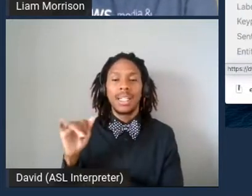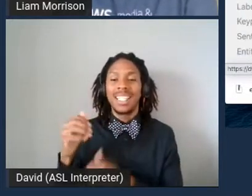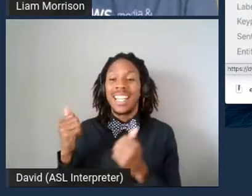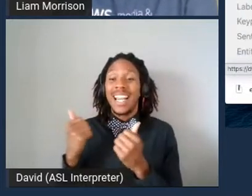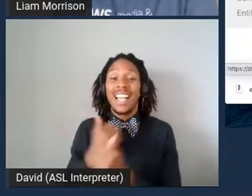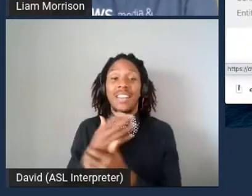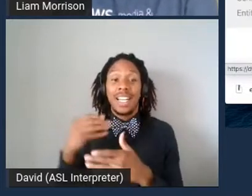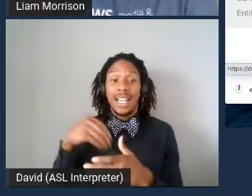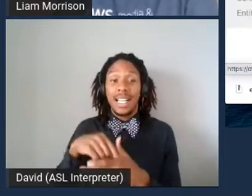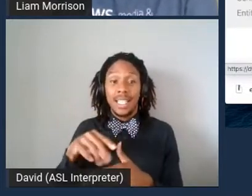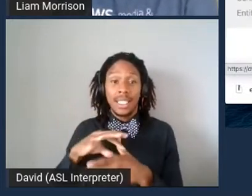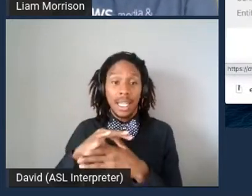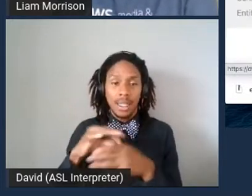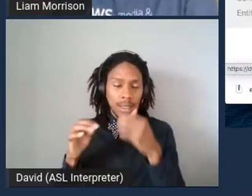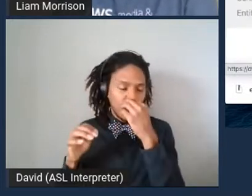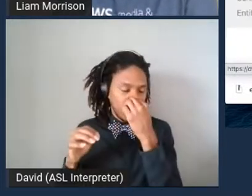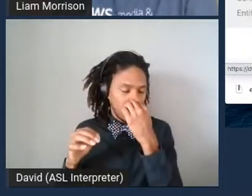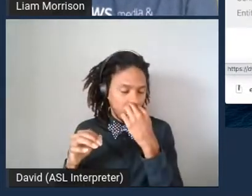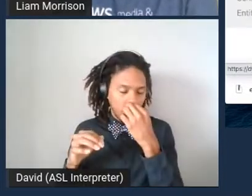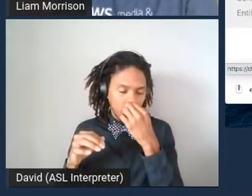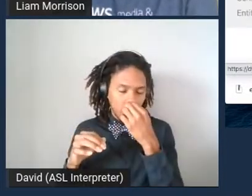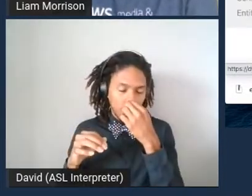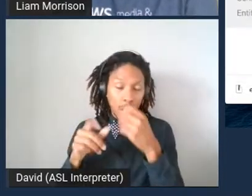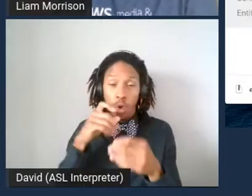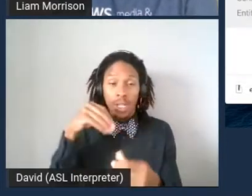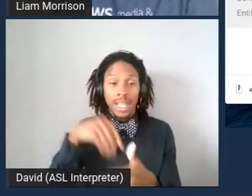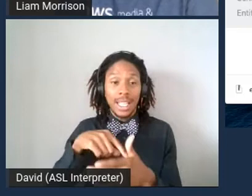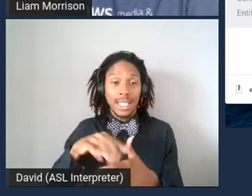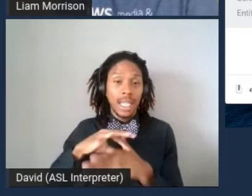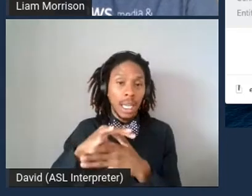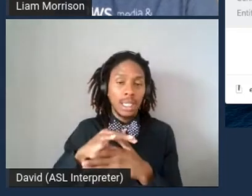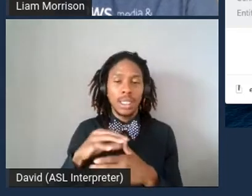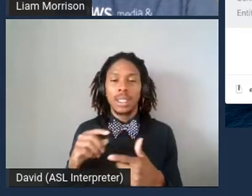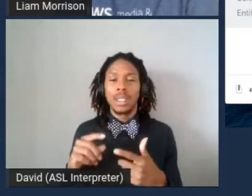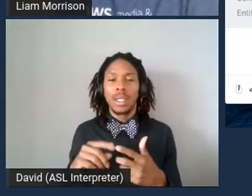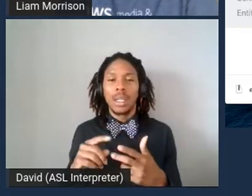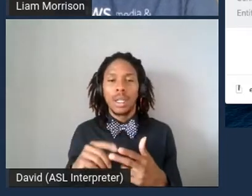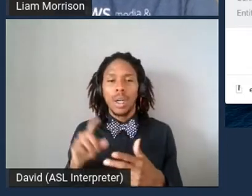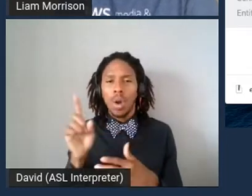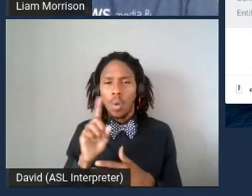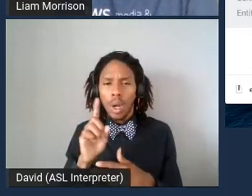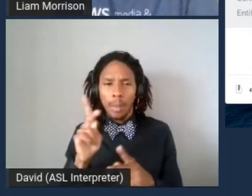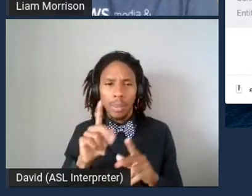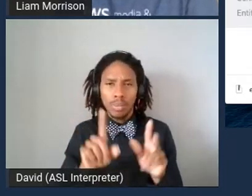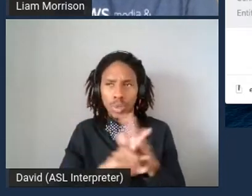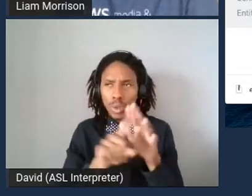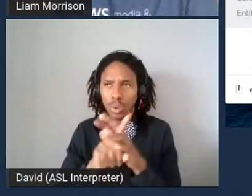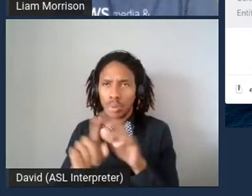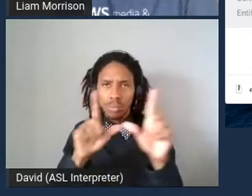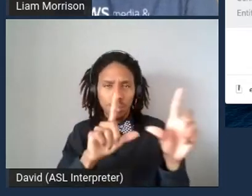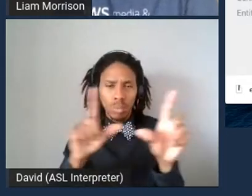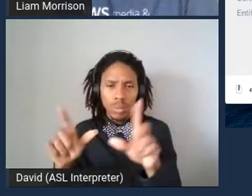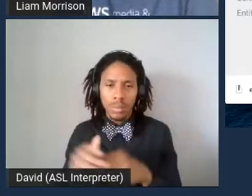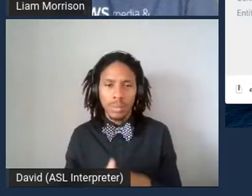in this content, like who is in this content. So where these different people show up.